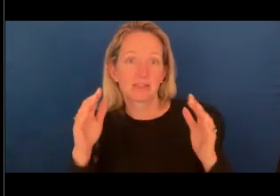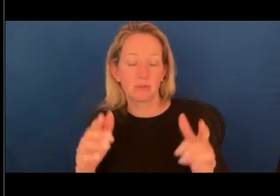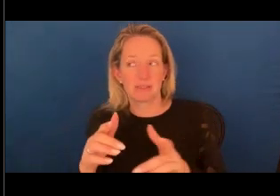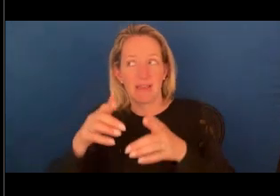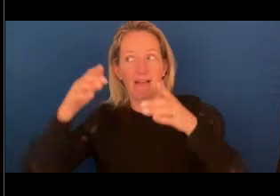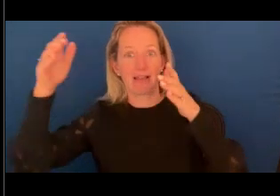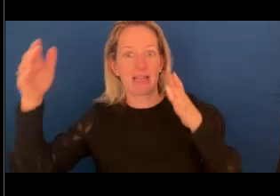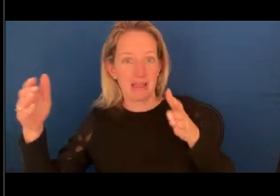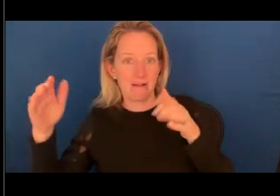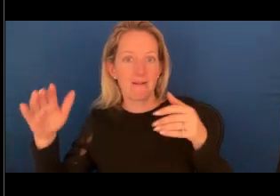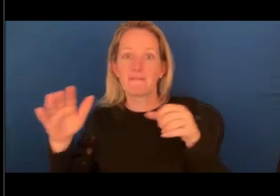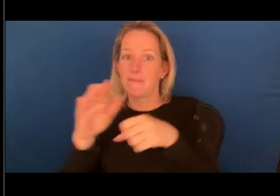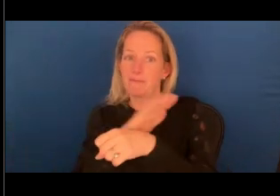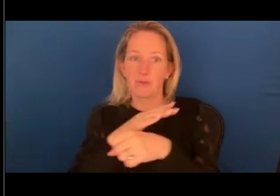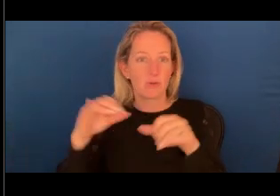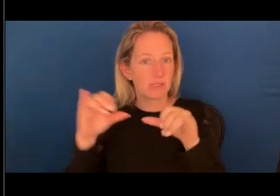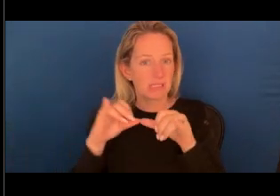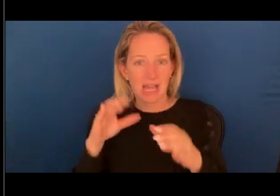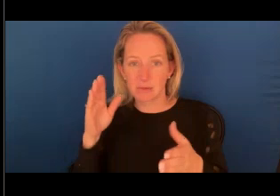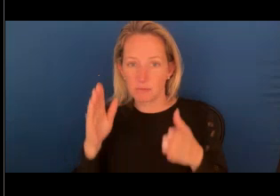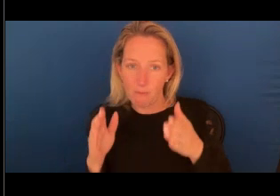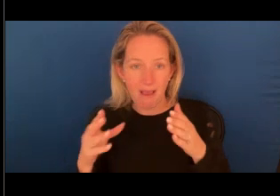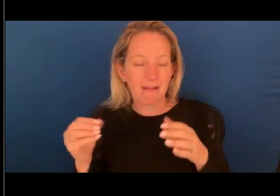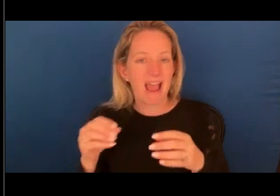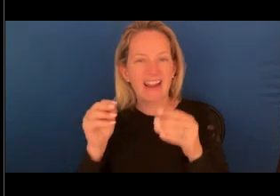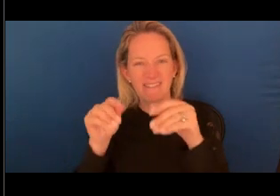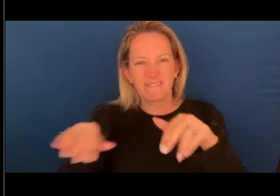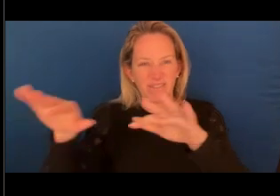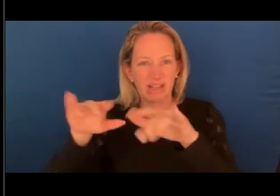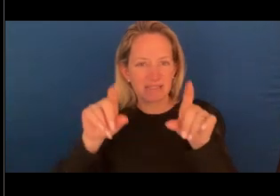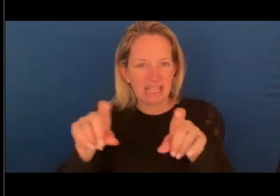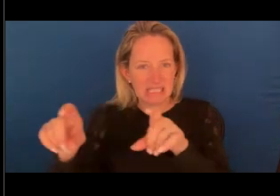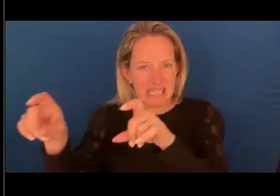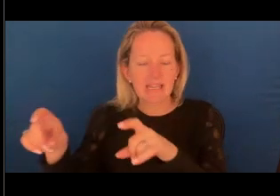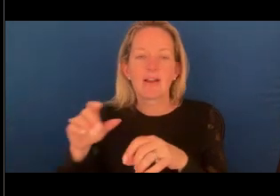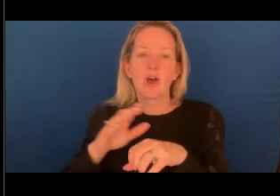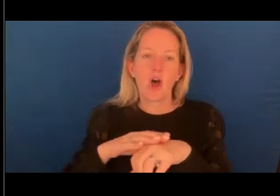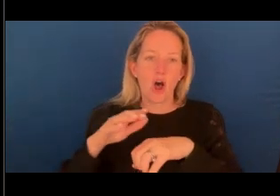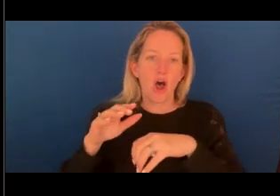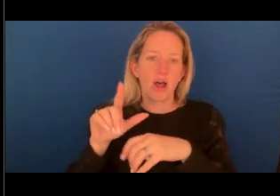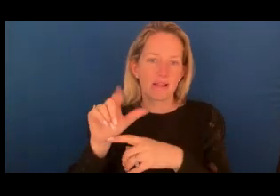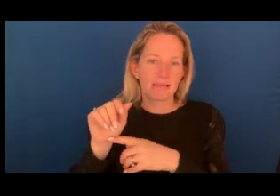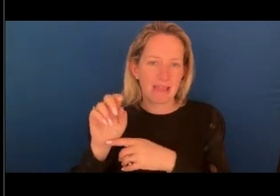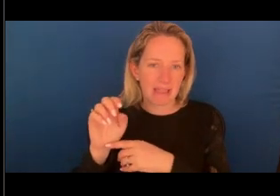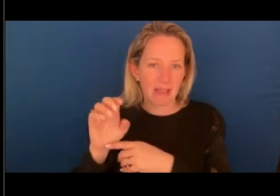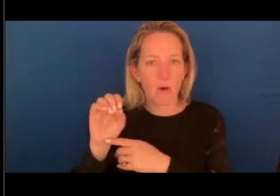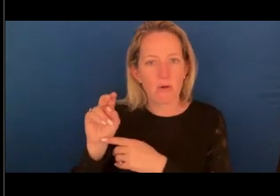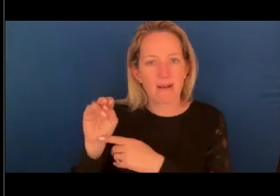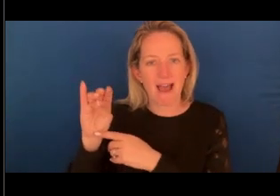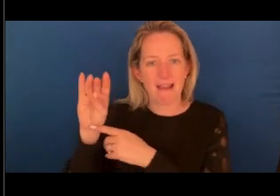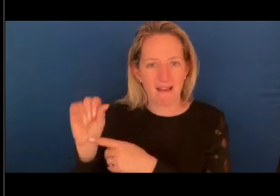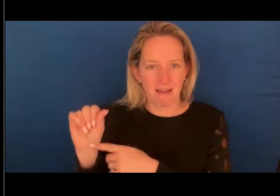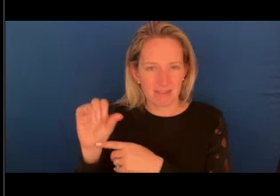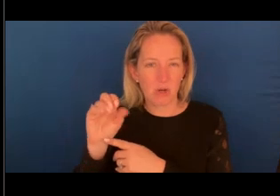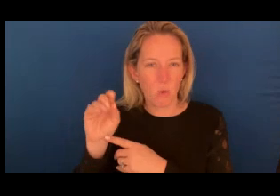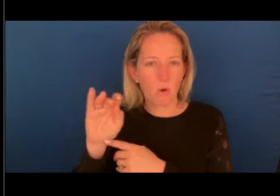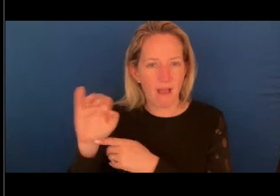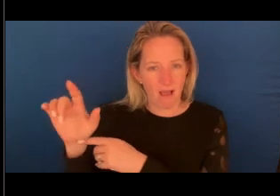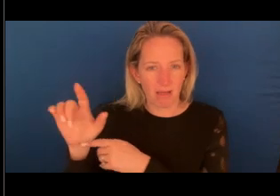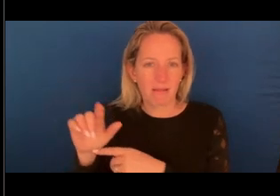field testing of a group of these robots out on a lake, Oneida Lake at Cornell Biological Field